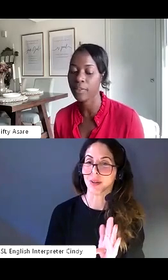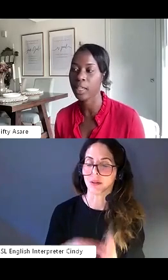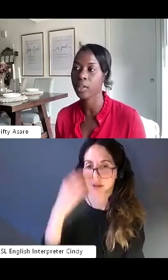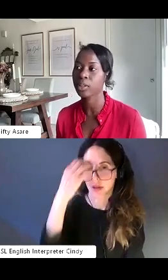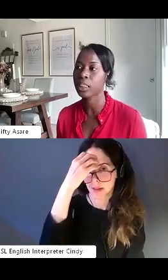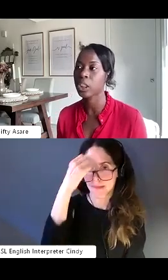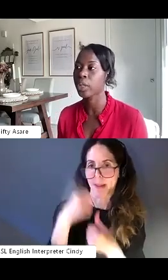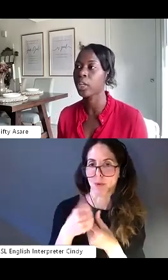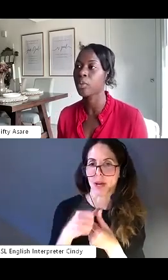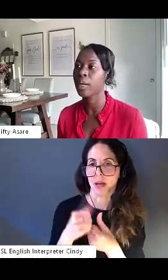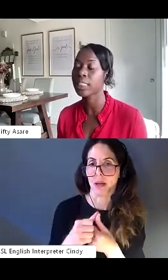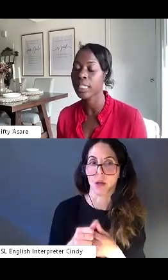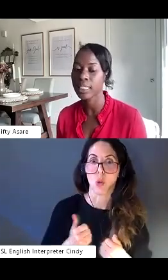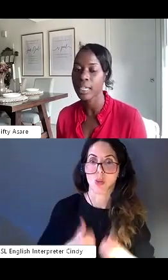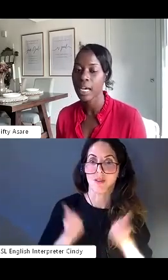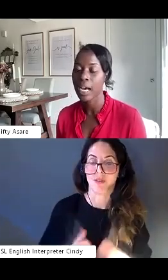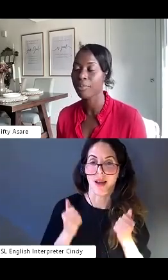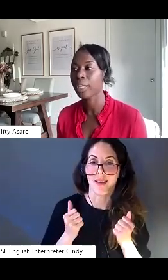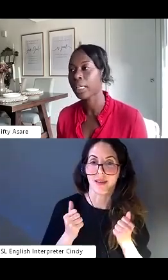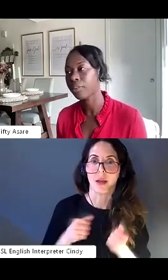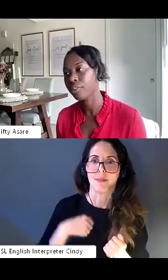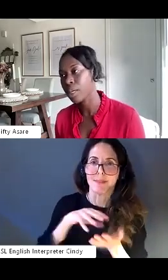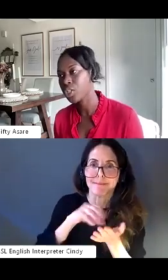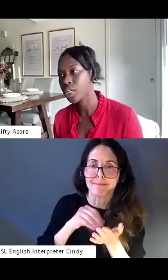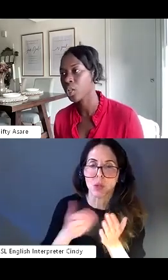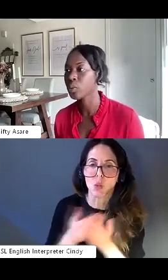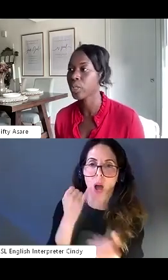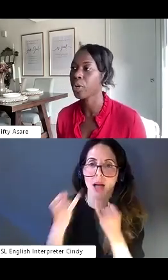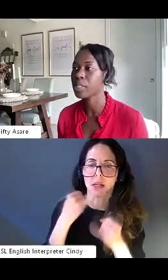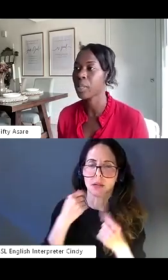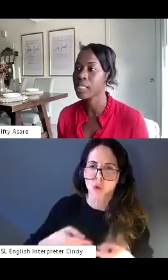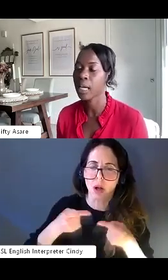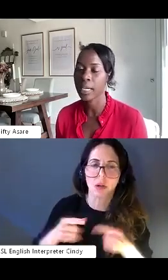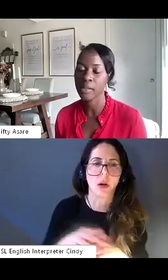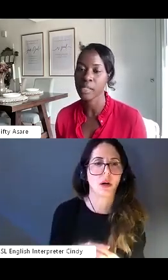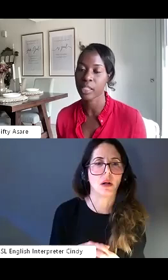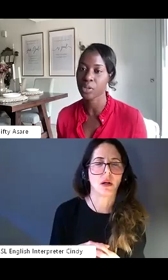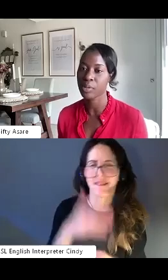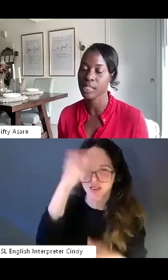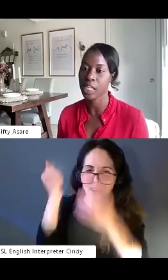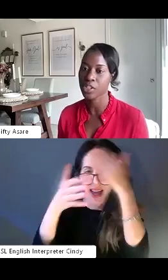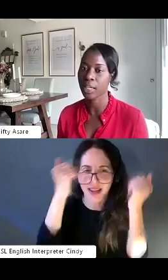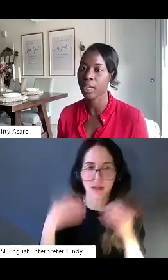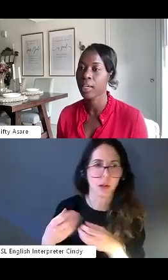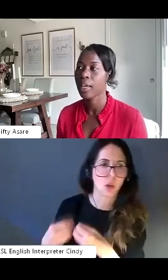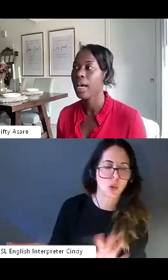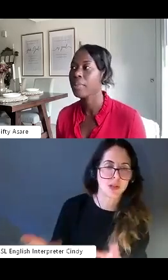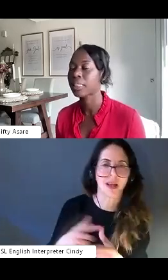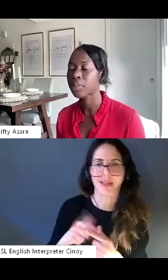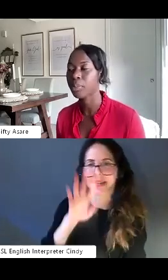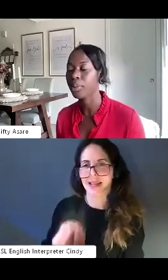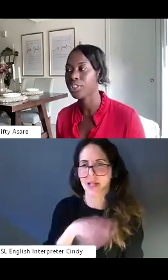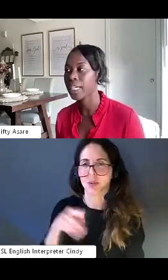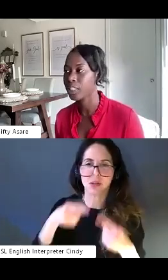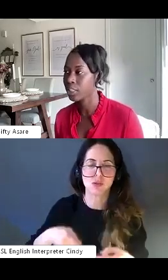exhibit difficulty learning new ideas, forgetting information, losing or misplacing items, and then trouble scheduling. And